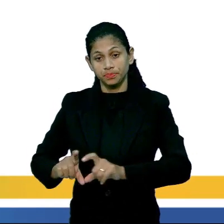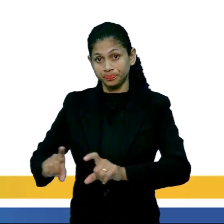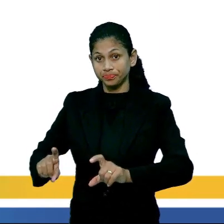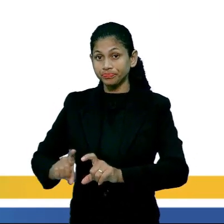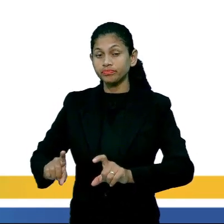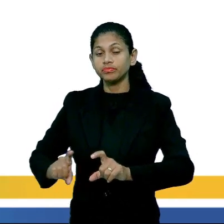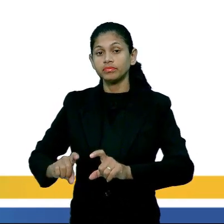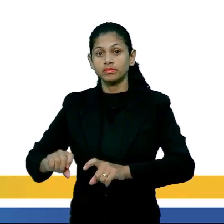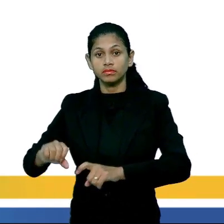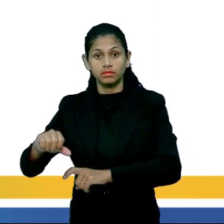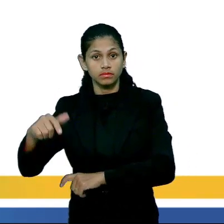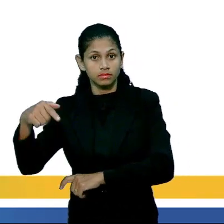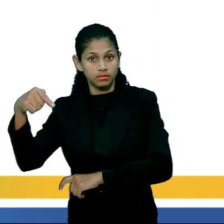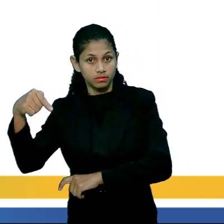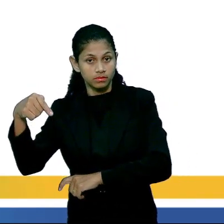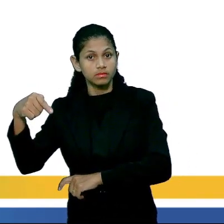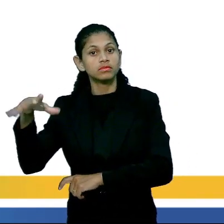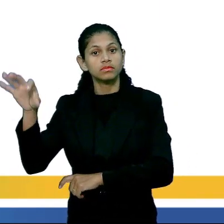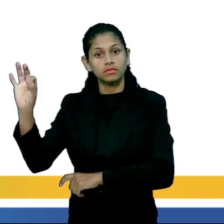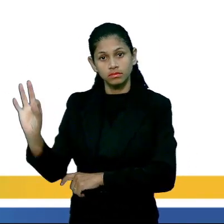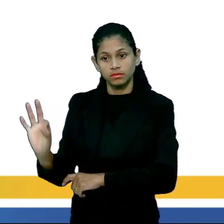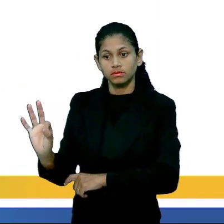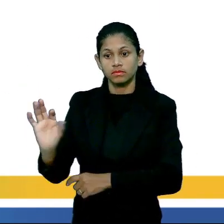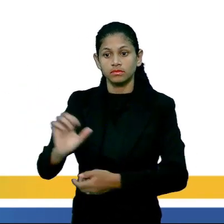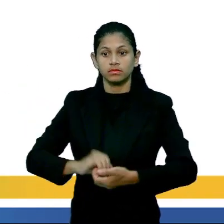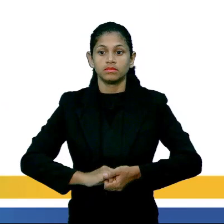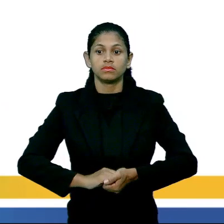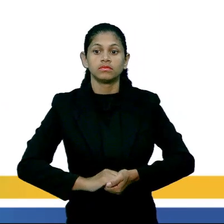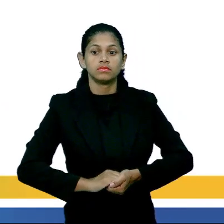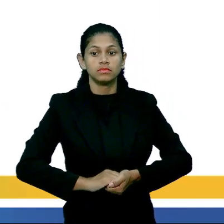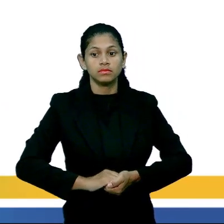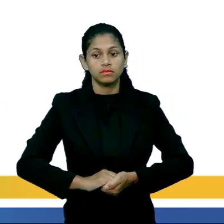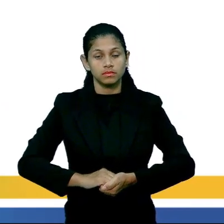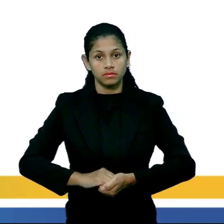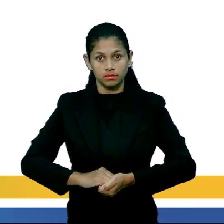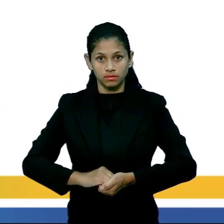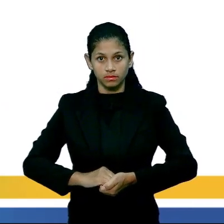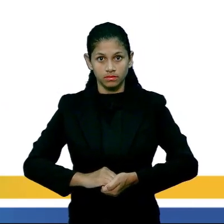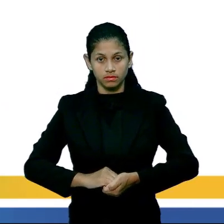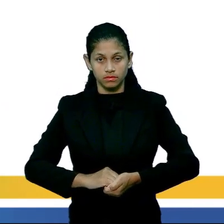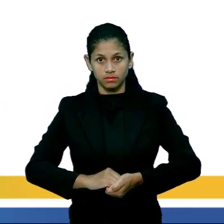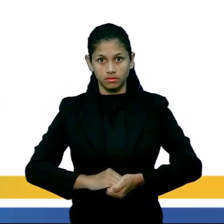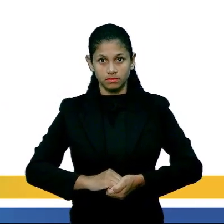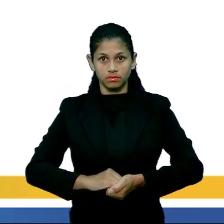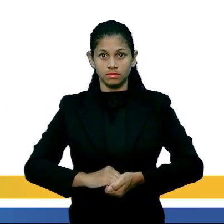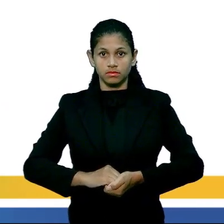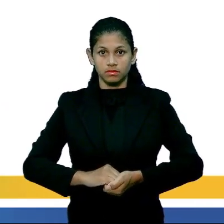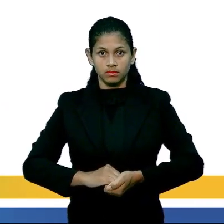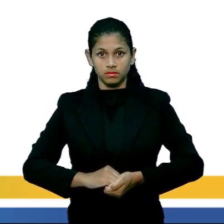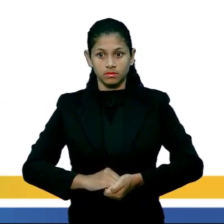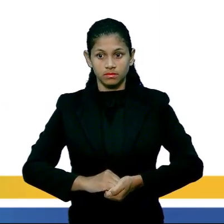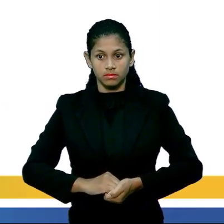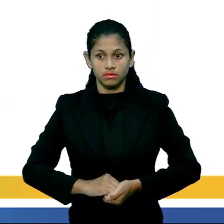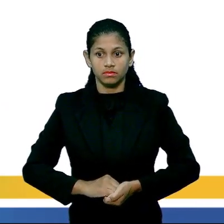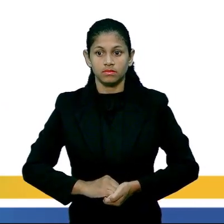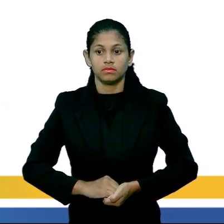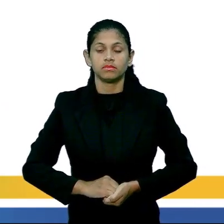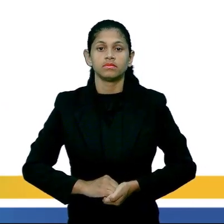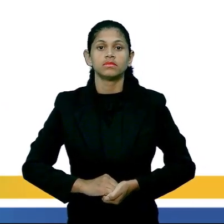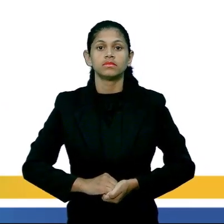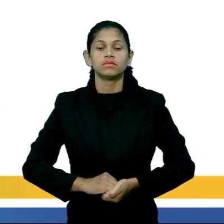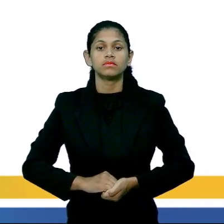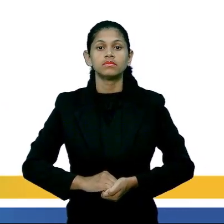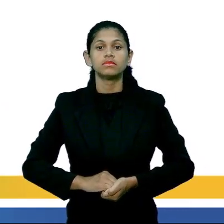yet only, nós temos um 7%. Ao lado dele, 7% report that their